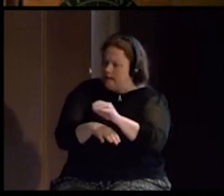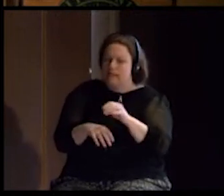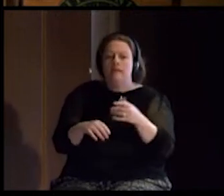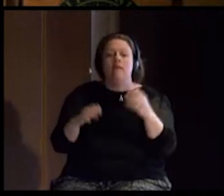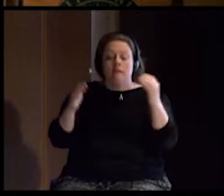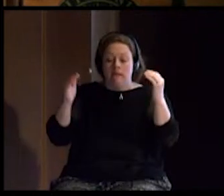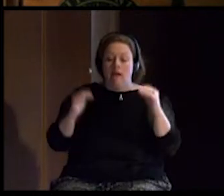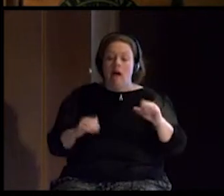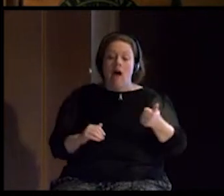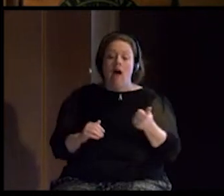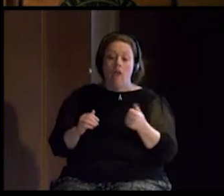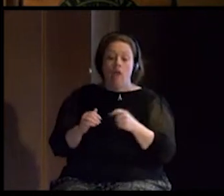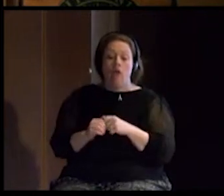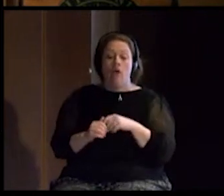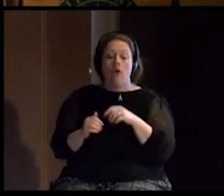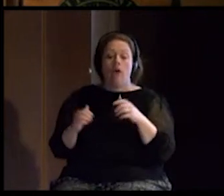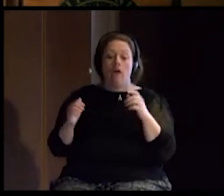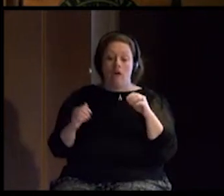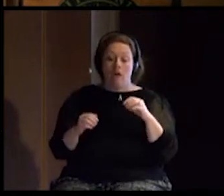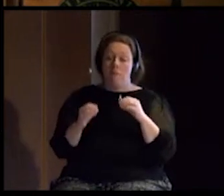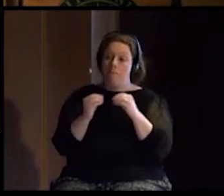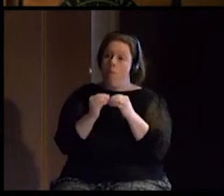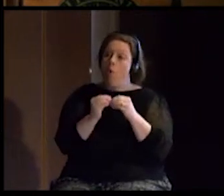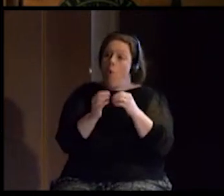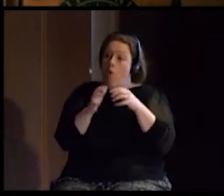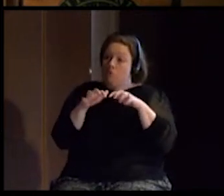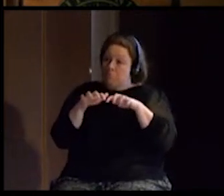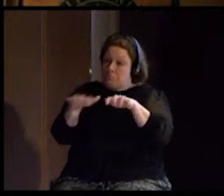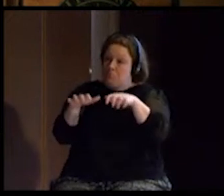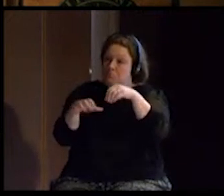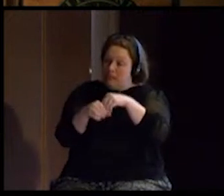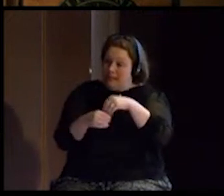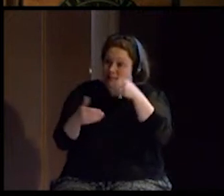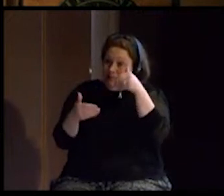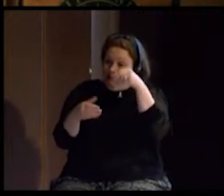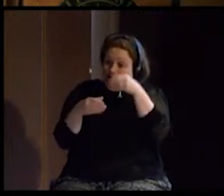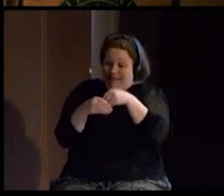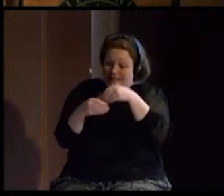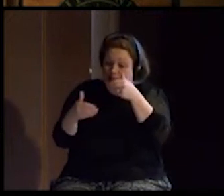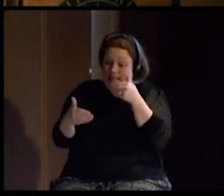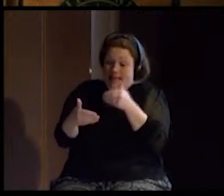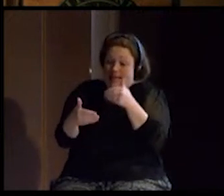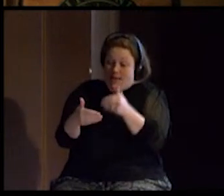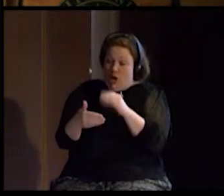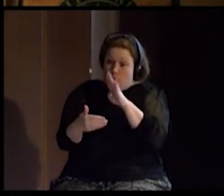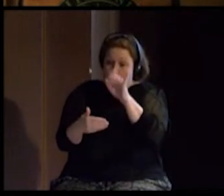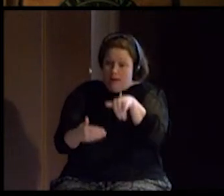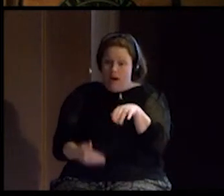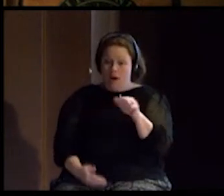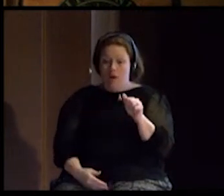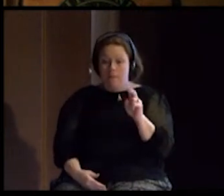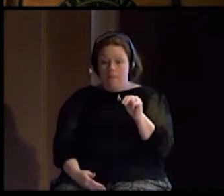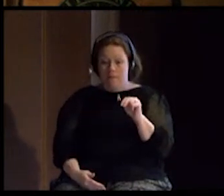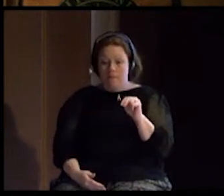group I want to highlight that is more abundant in the inner bay compared to the outer bay are actinomycetes.